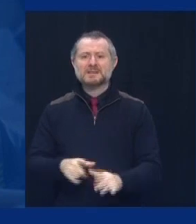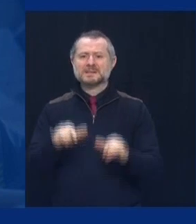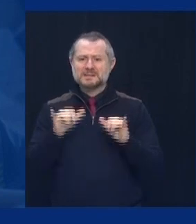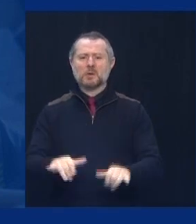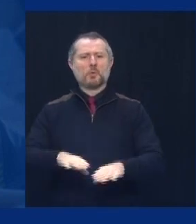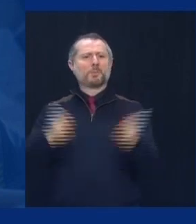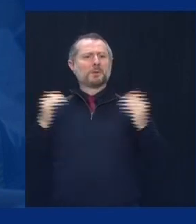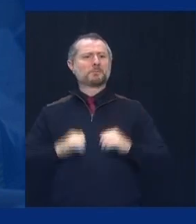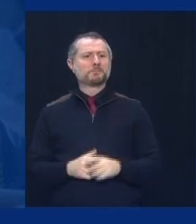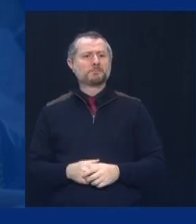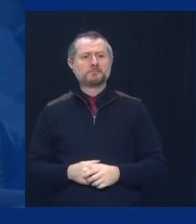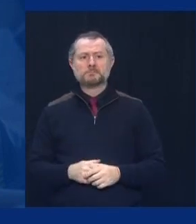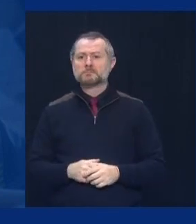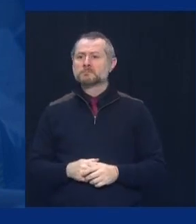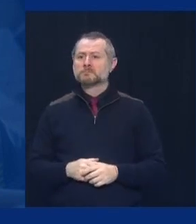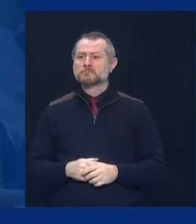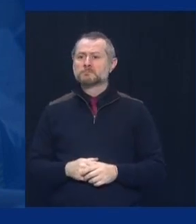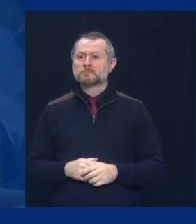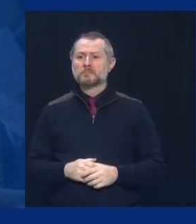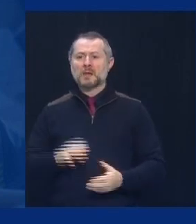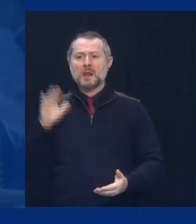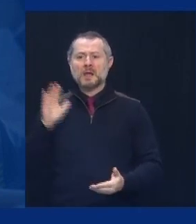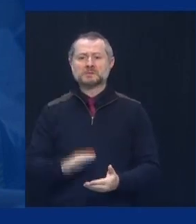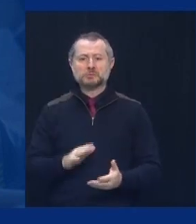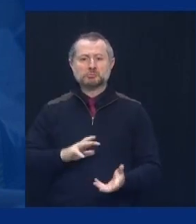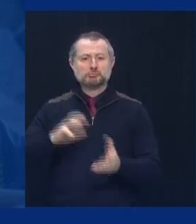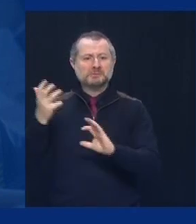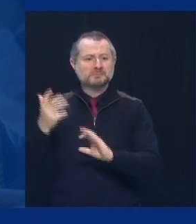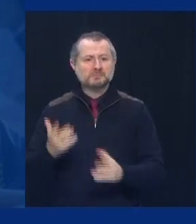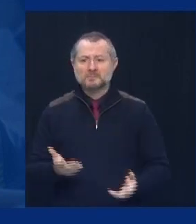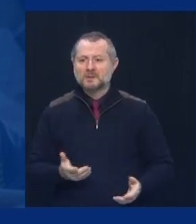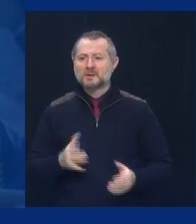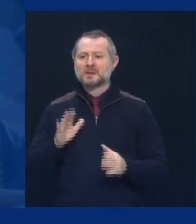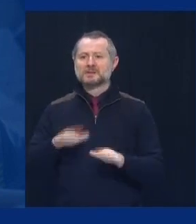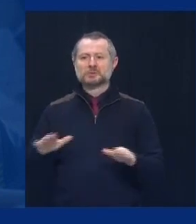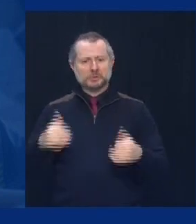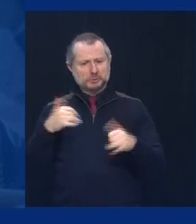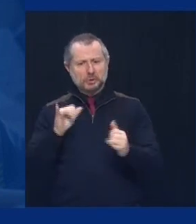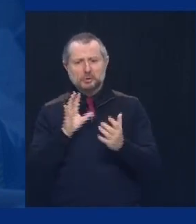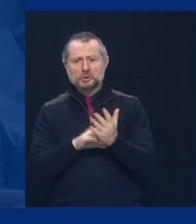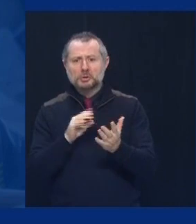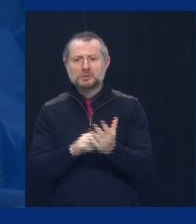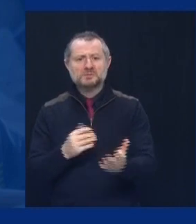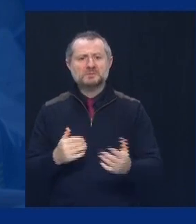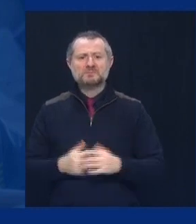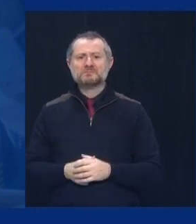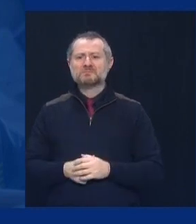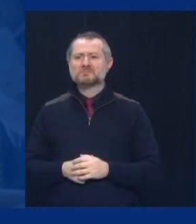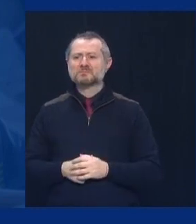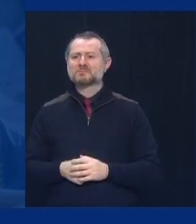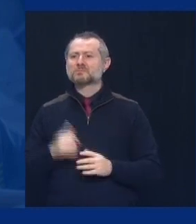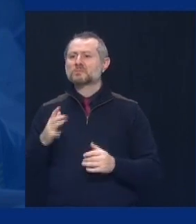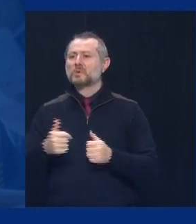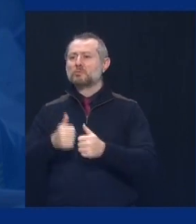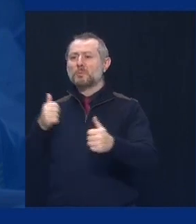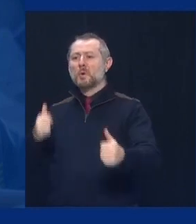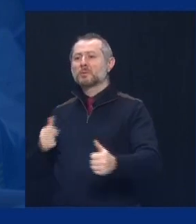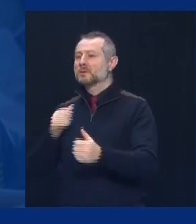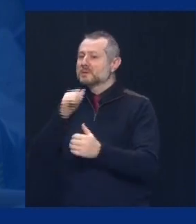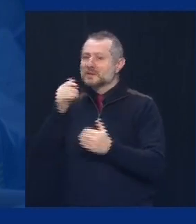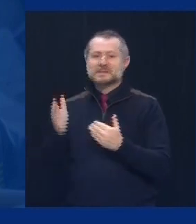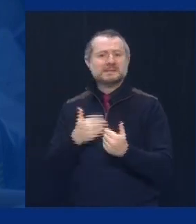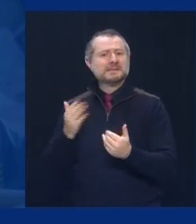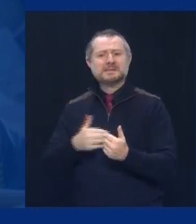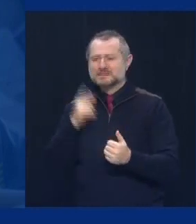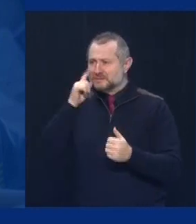in school. It's less disruptive. The children get the education. You don't have the same issues you have with remote learning. Now, this